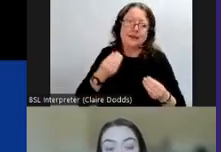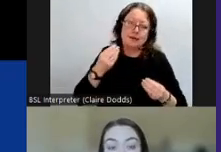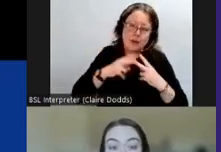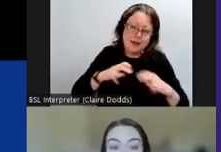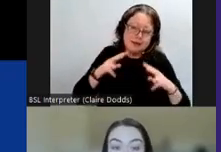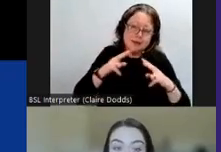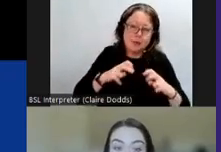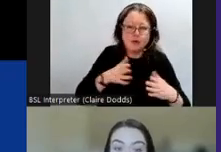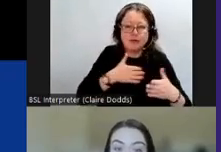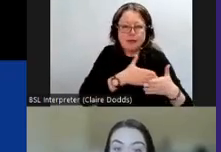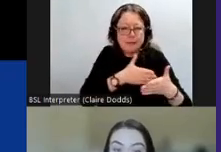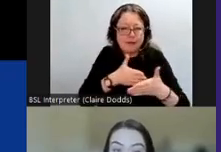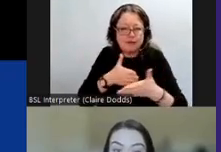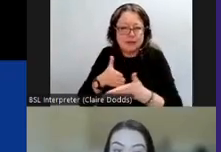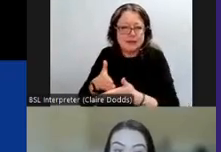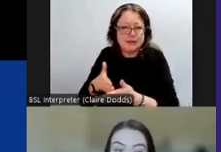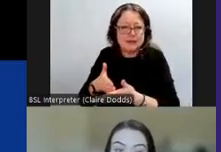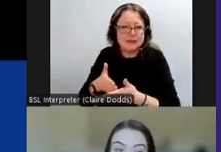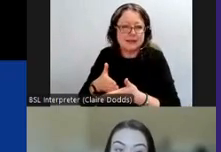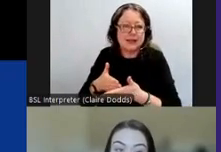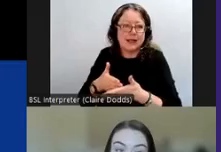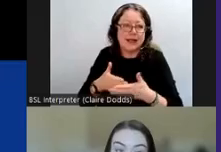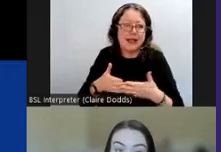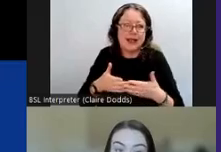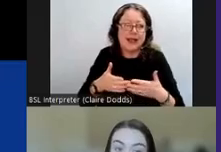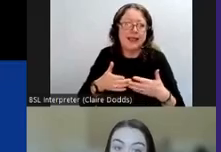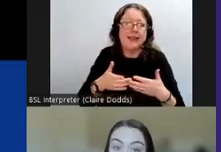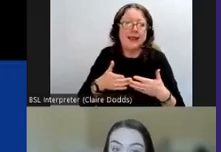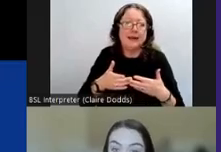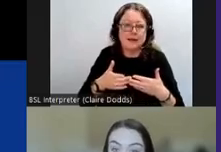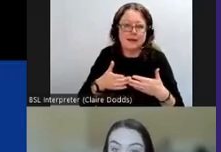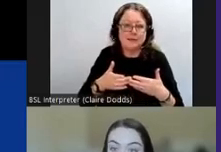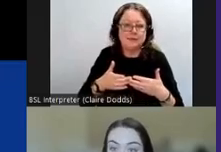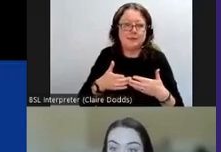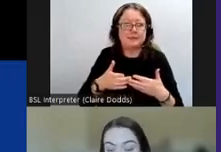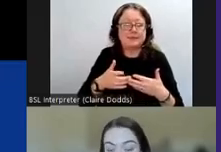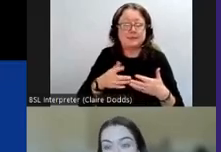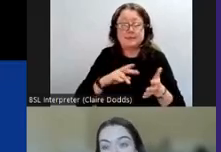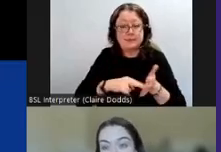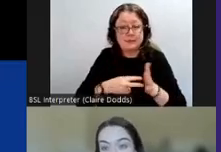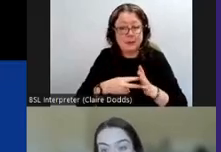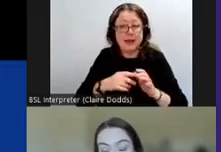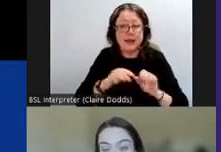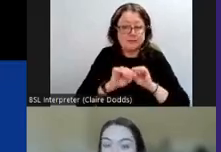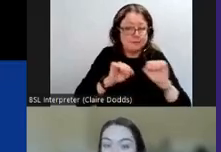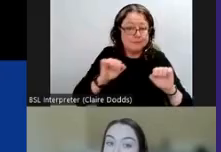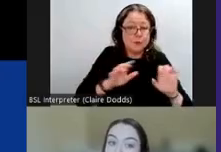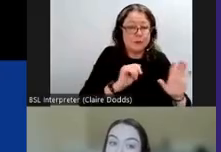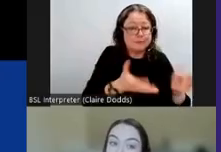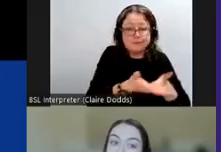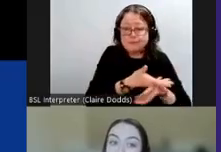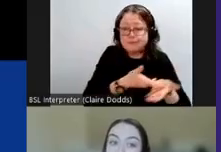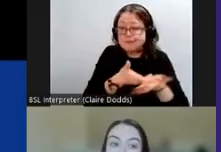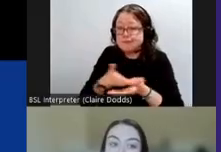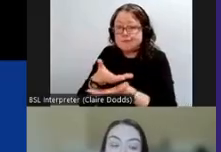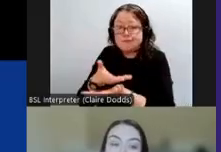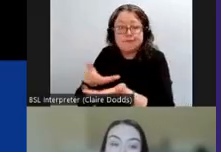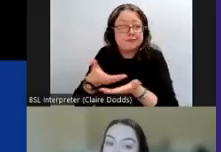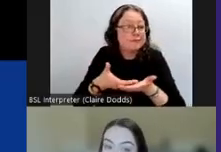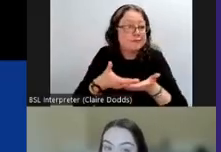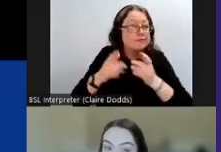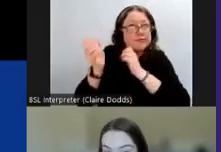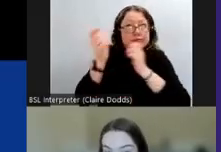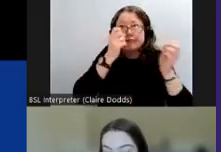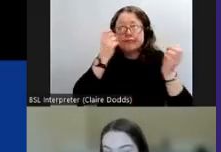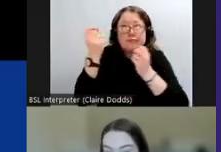together with some kind of collective ideation around some of the solutions. So hopefully you can hear from each other around what you're already doing,